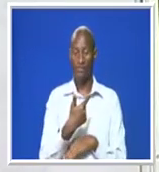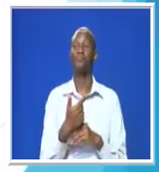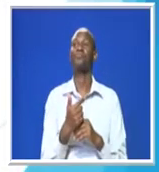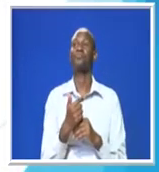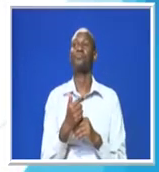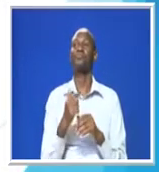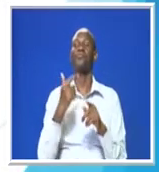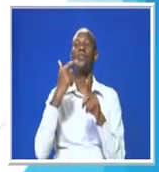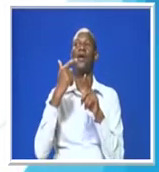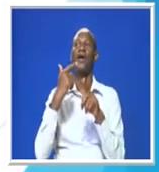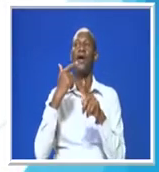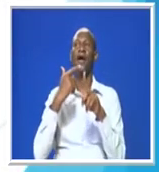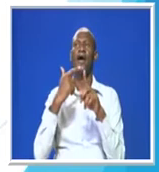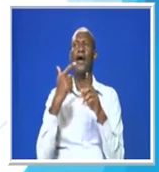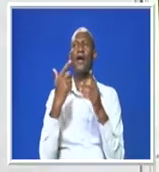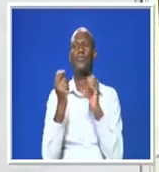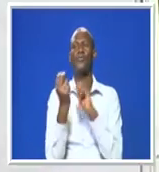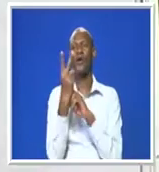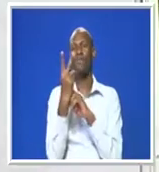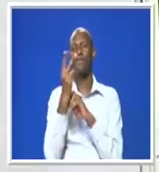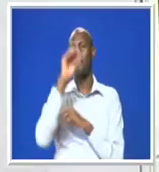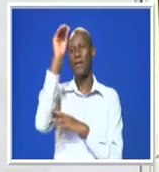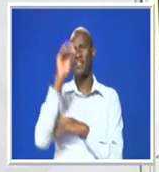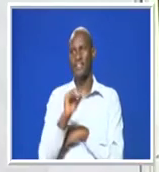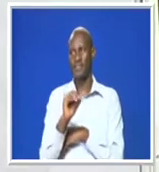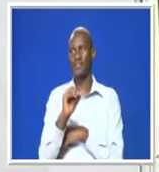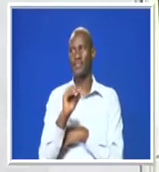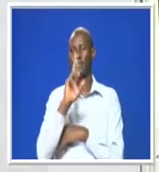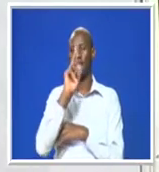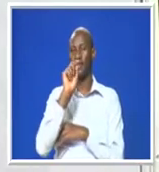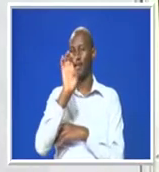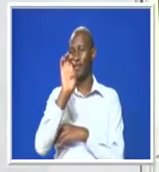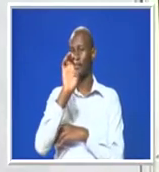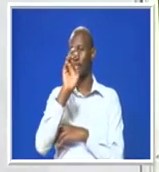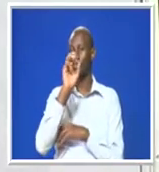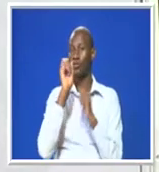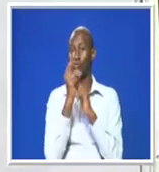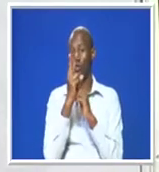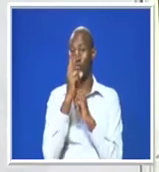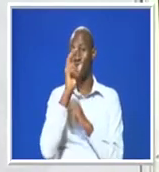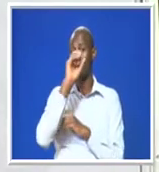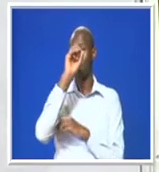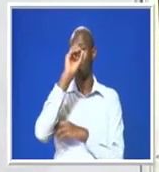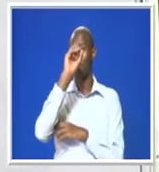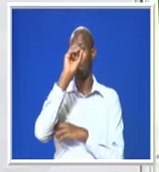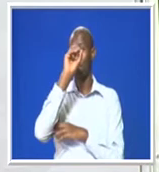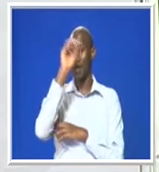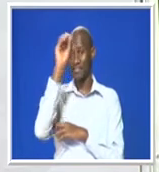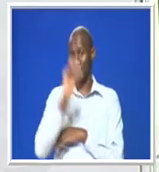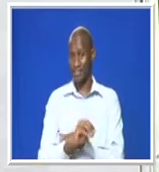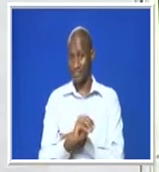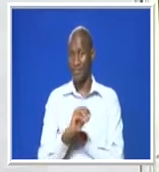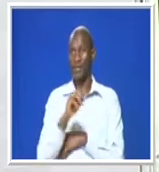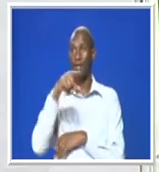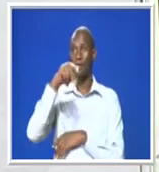at 12%. So the rate is 12% per annum and